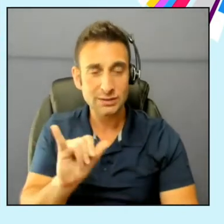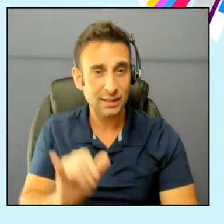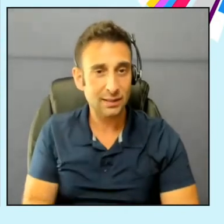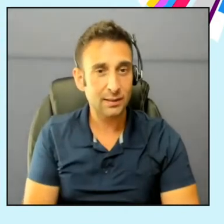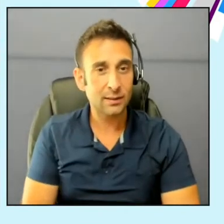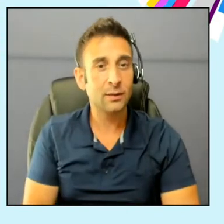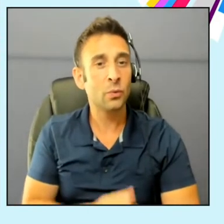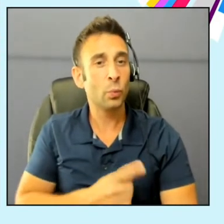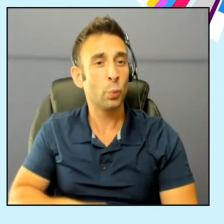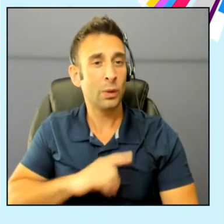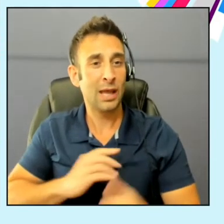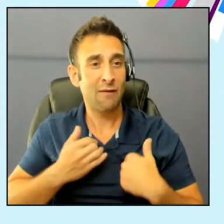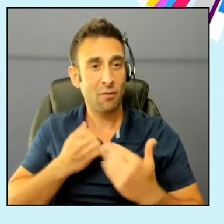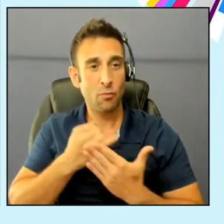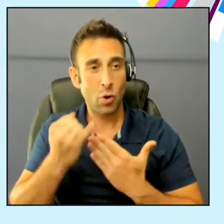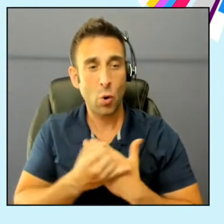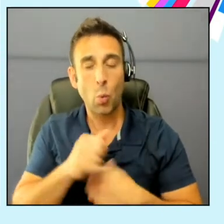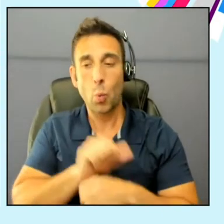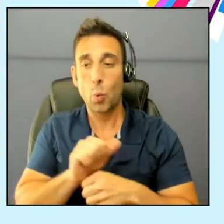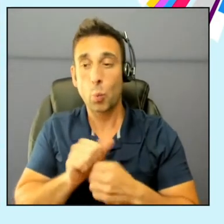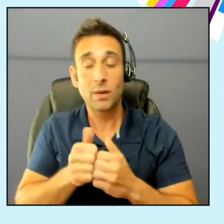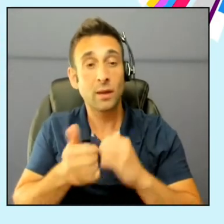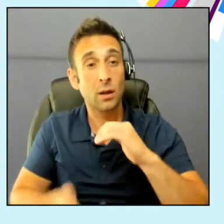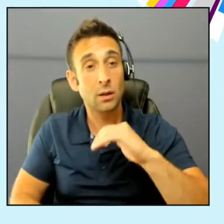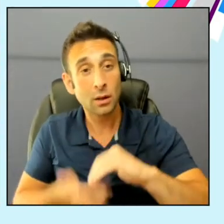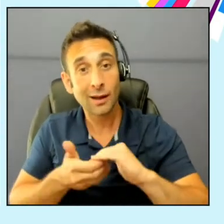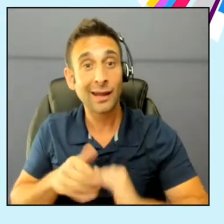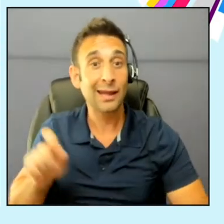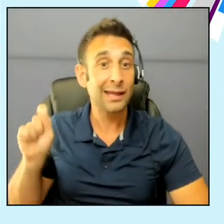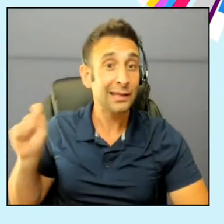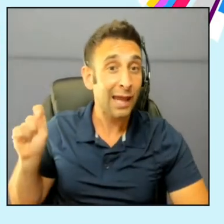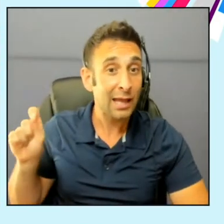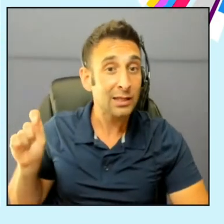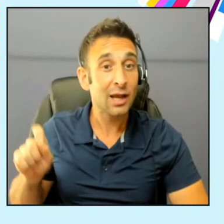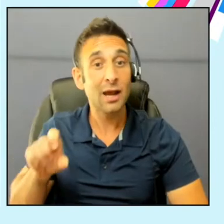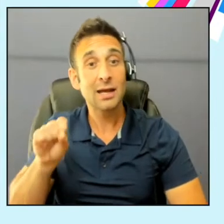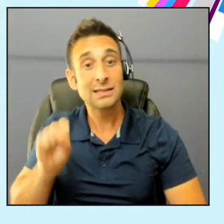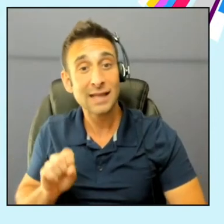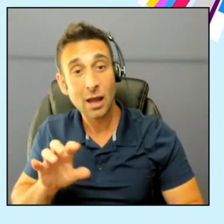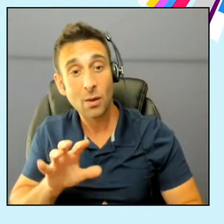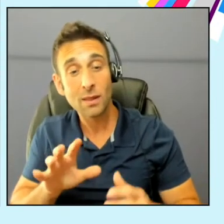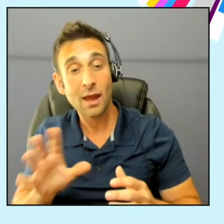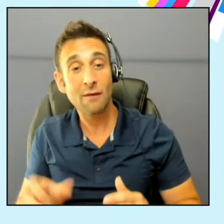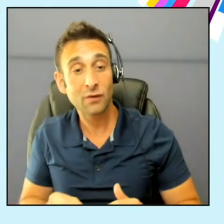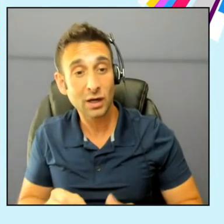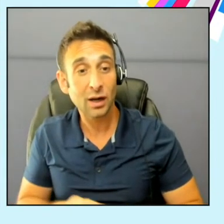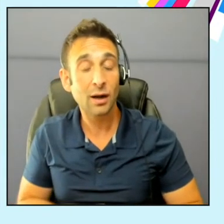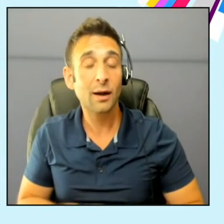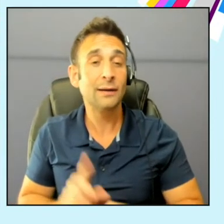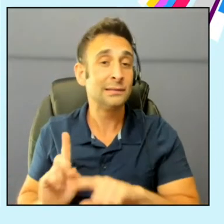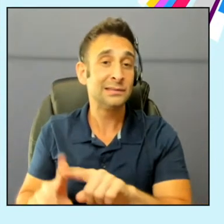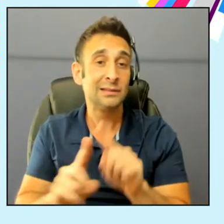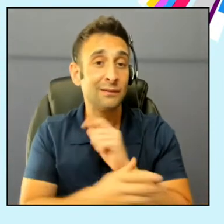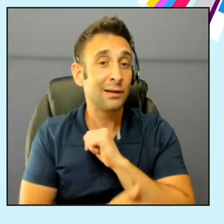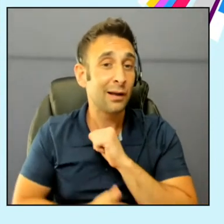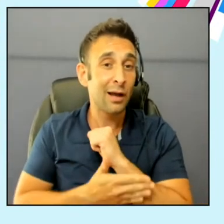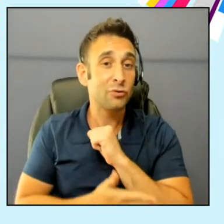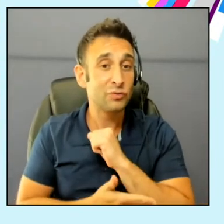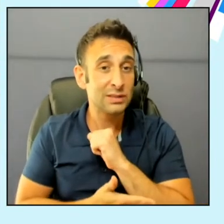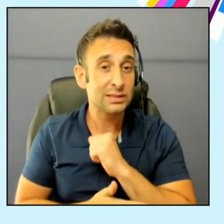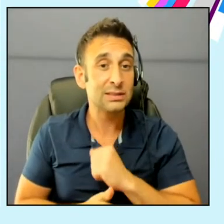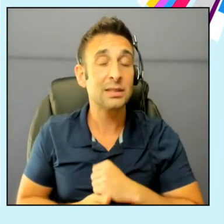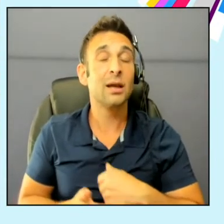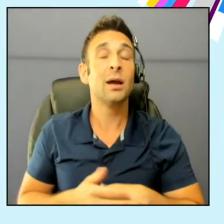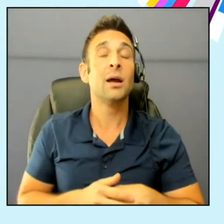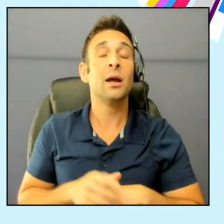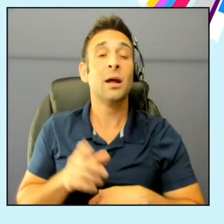local partners in Nigeria, Kenya, and South Africa, where the organizations on the ground have led the